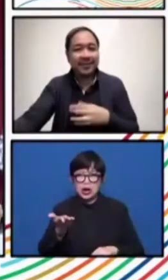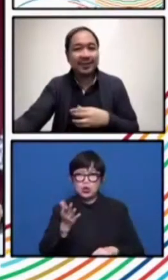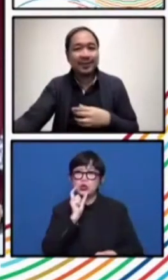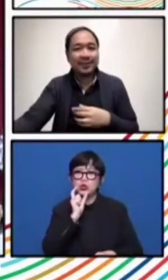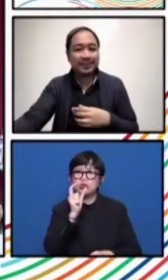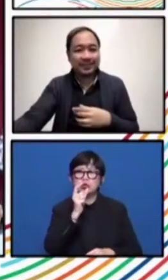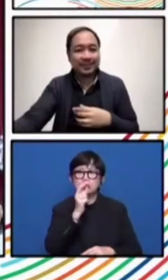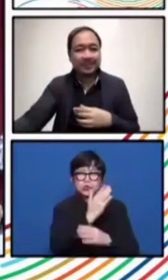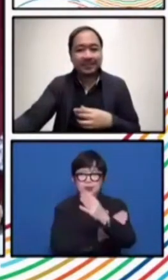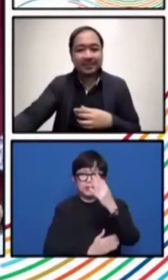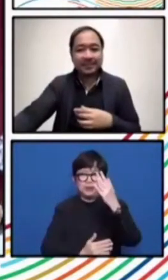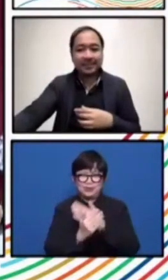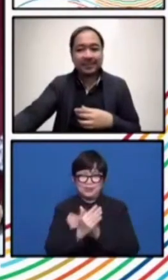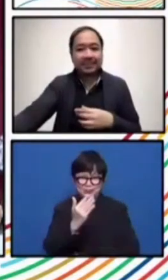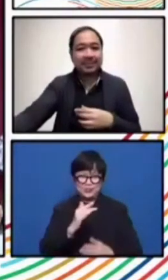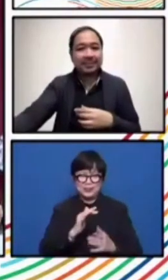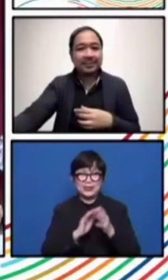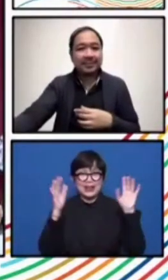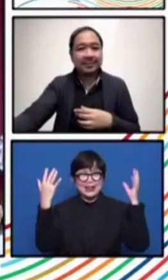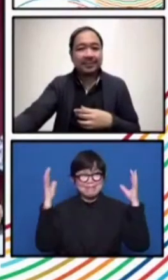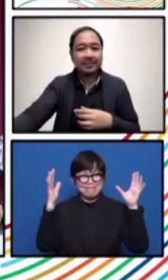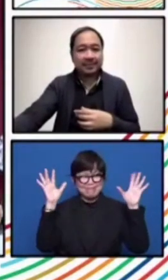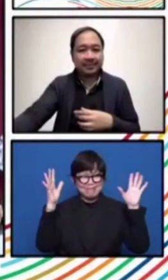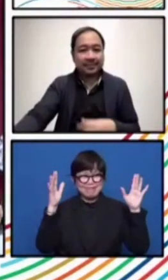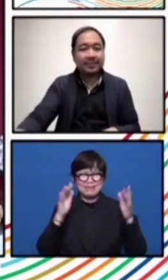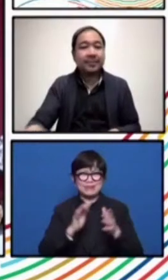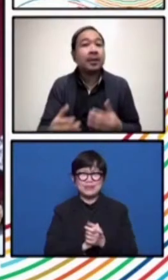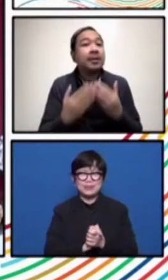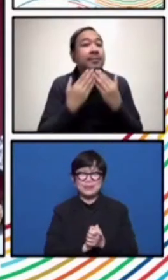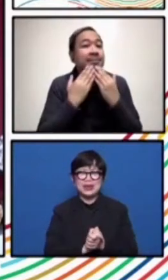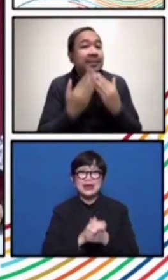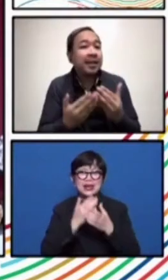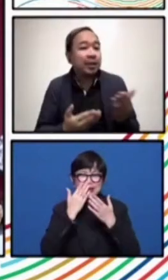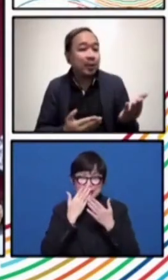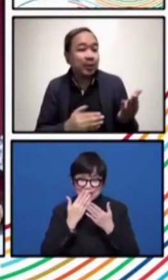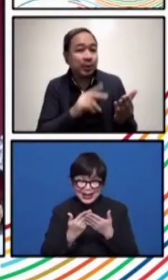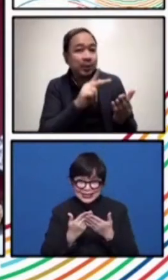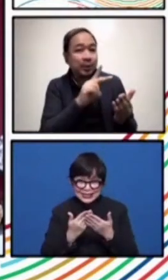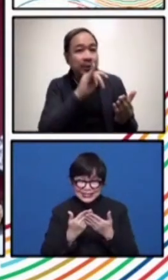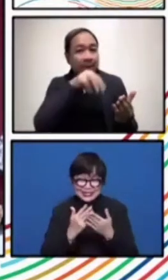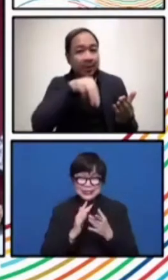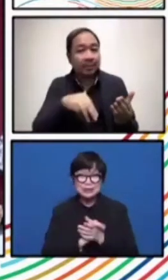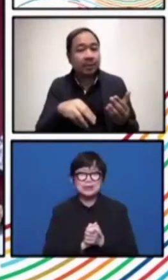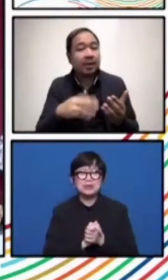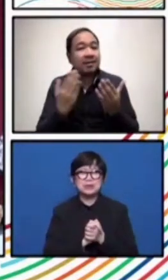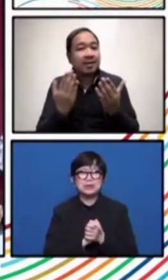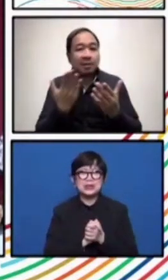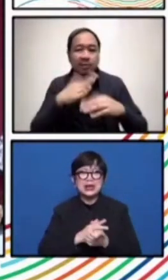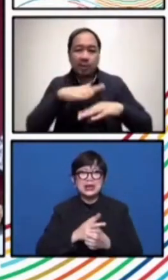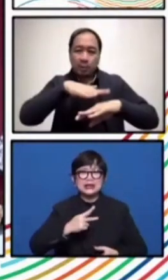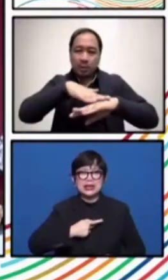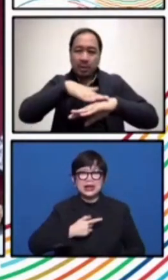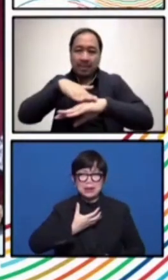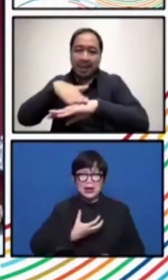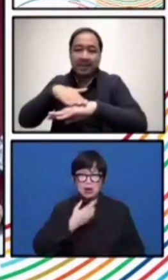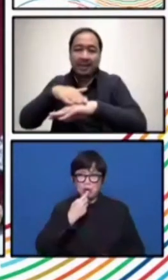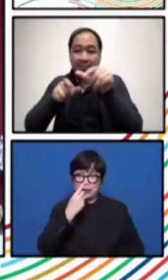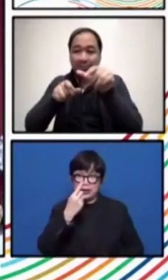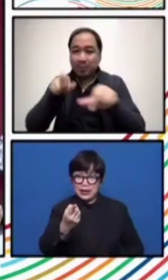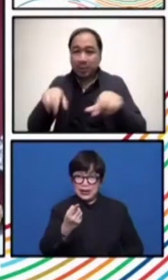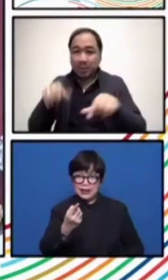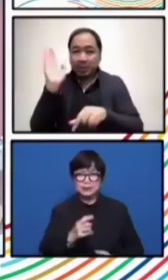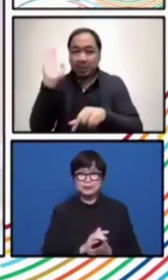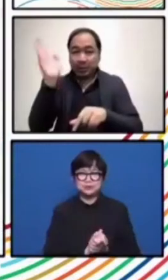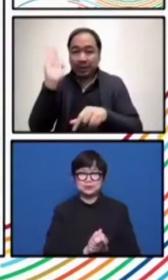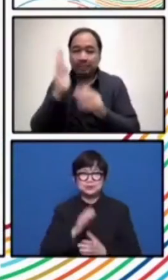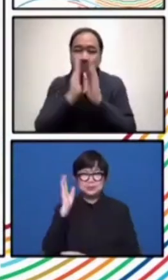okay thank you very much Miss Kim just to remind other speakers please we need to try and keep